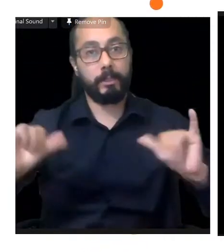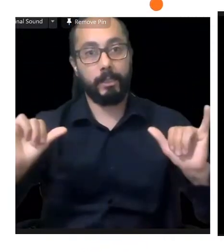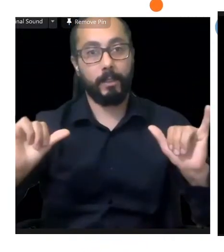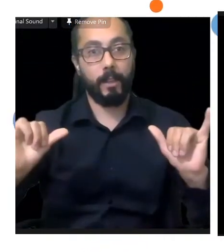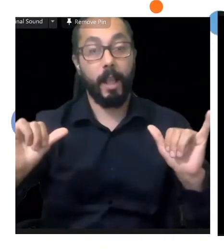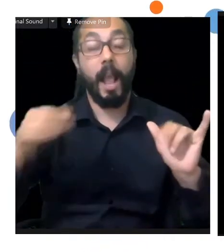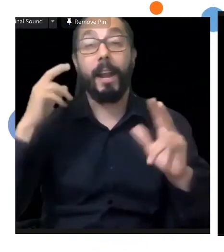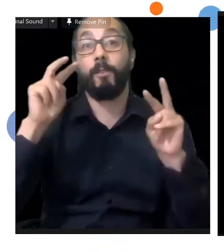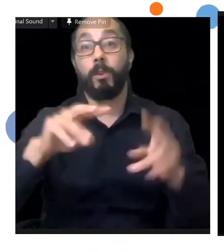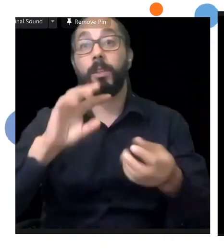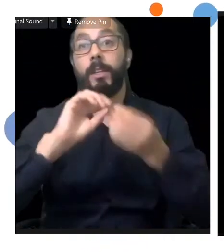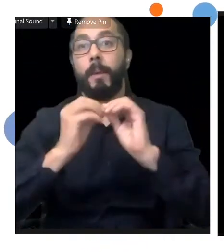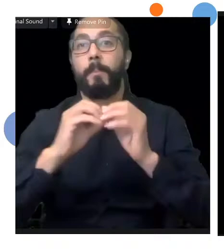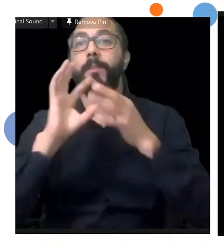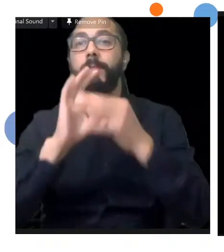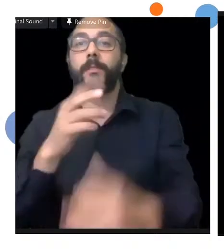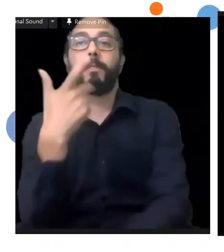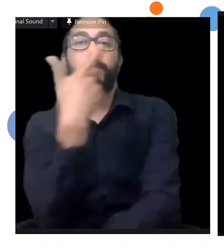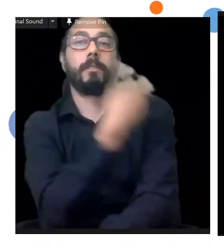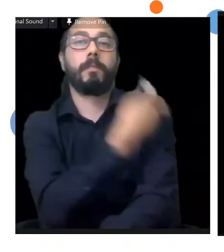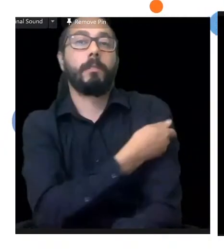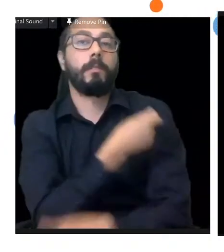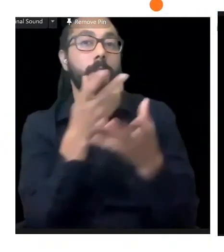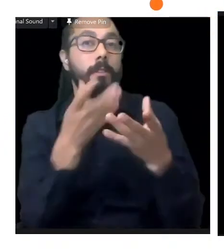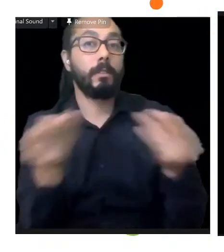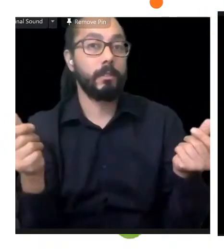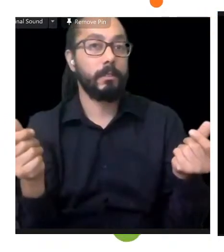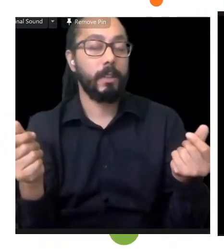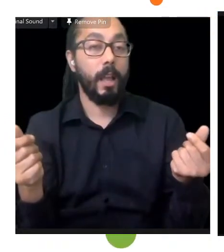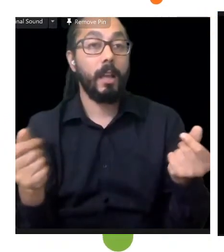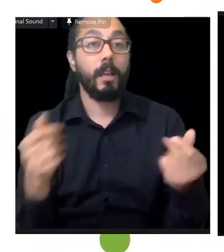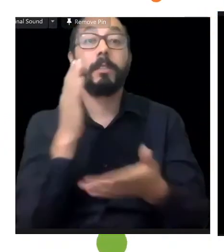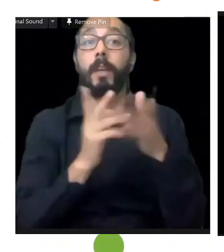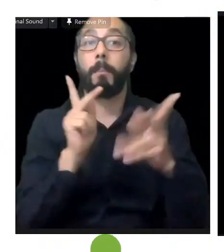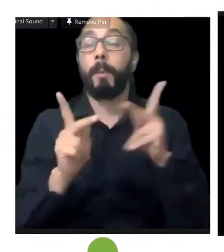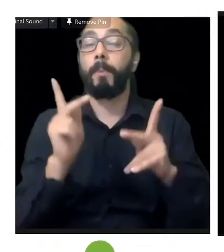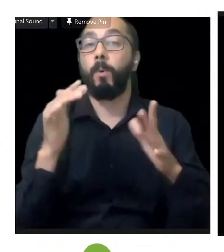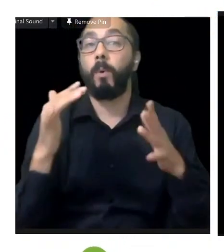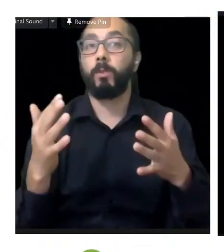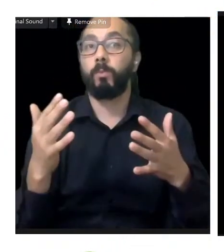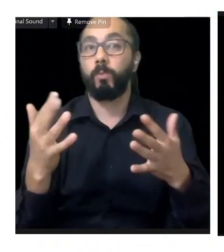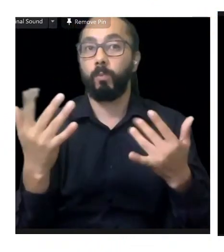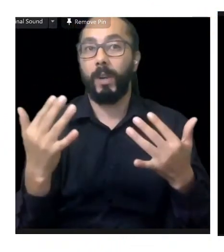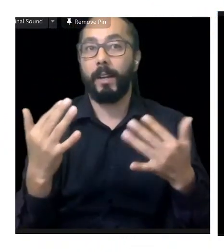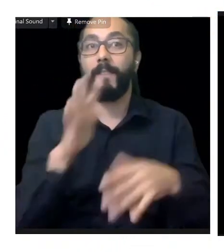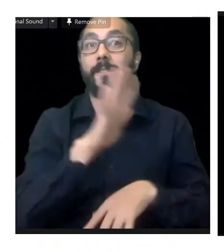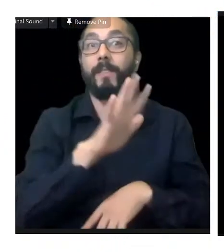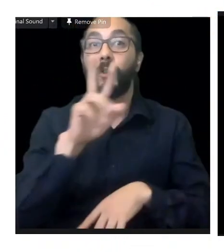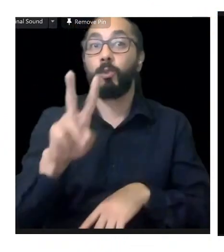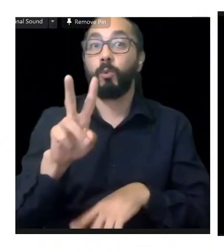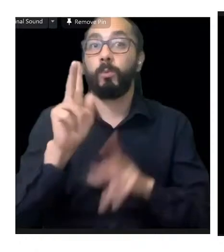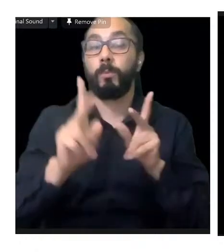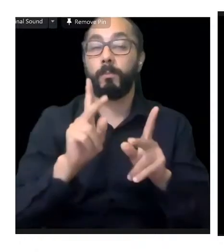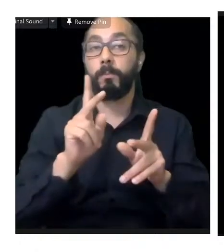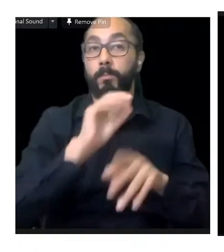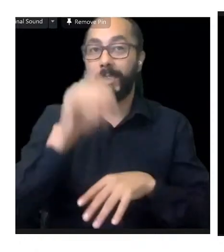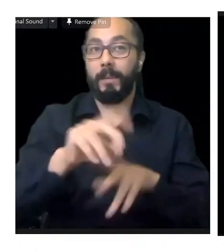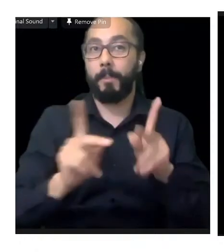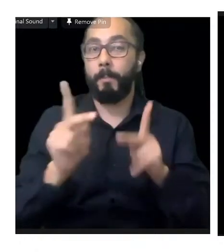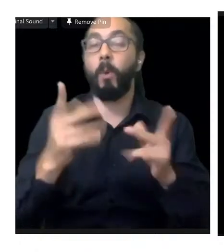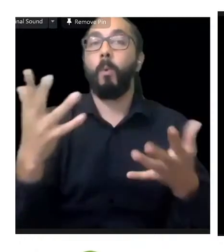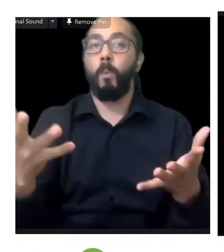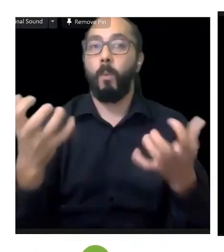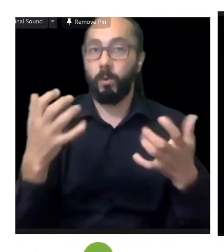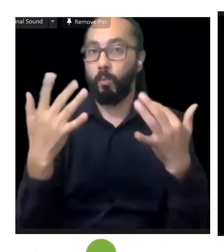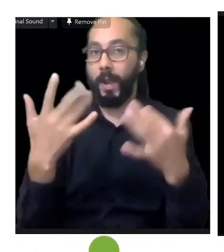to vaccines. You can see for the people that want to wait, 52% cite vaccines as something that they want to see, 40% among those that are